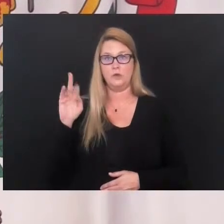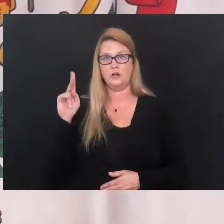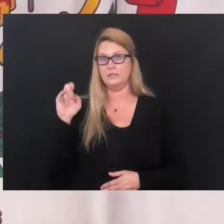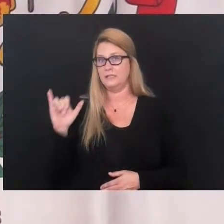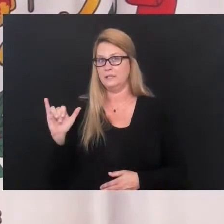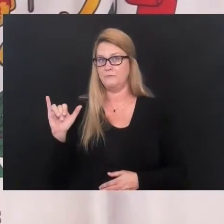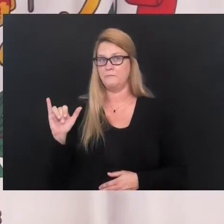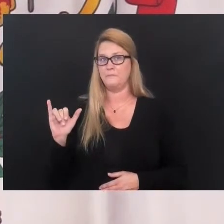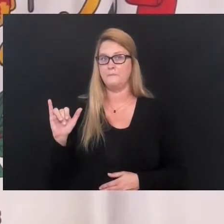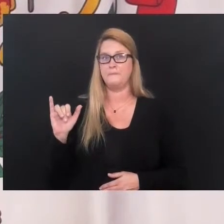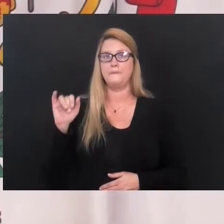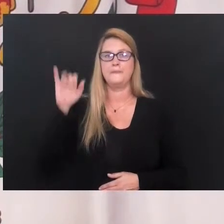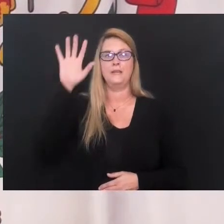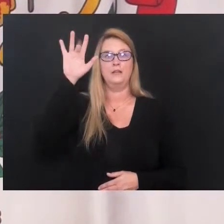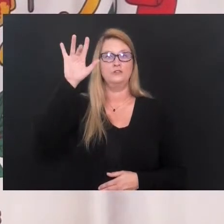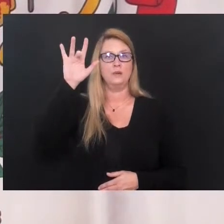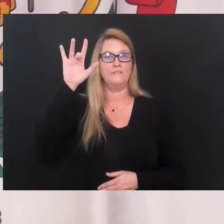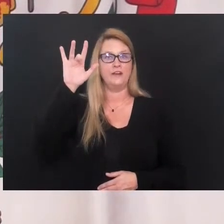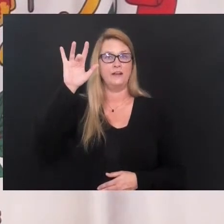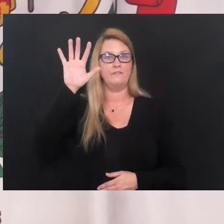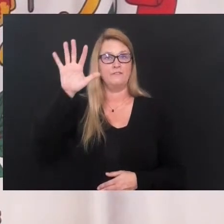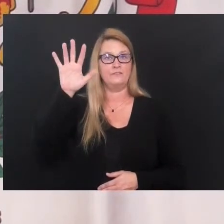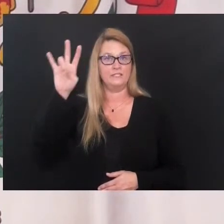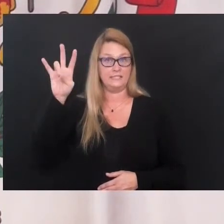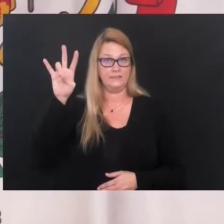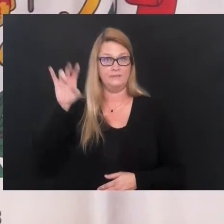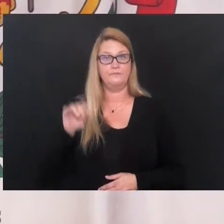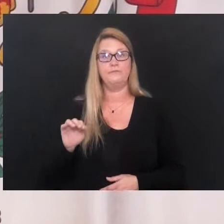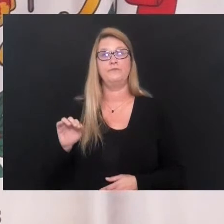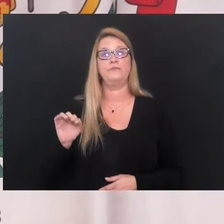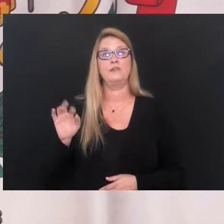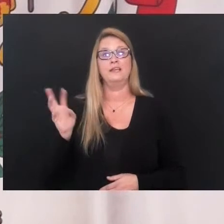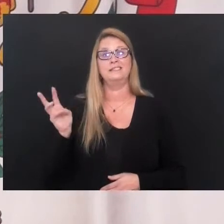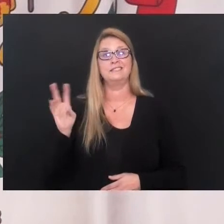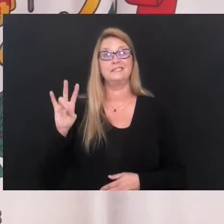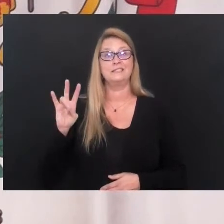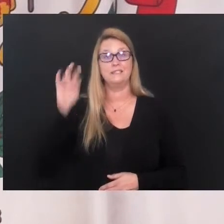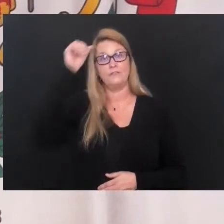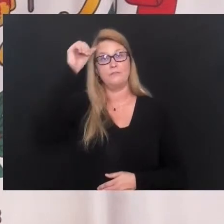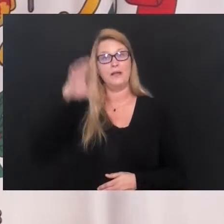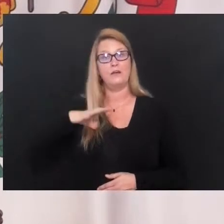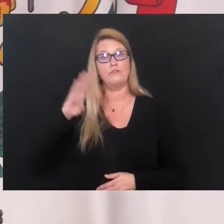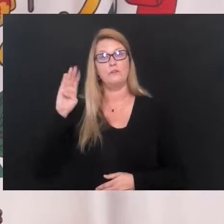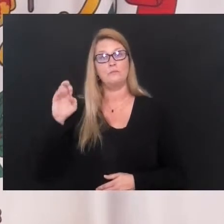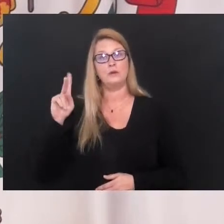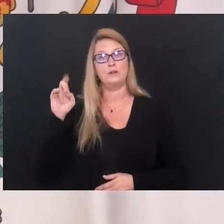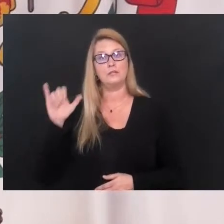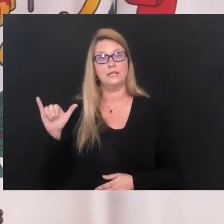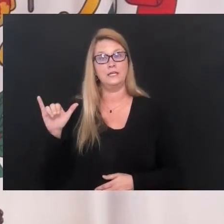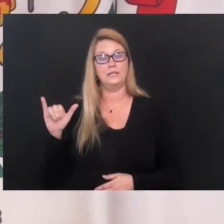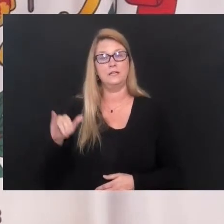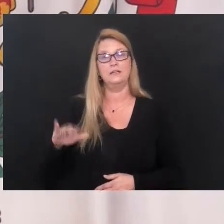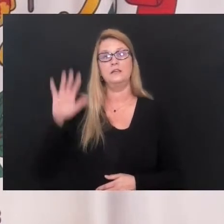County. Our 2,557th death is a 67-year-old male from Berkeley County.